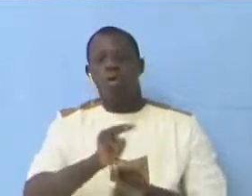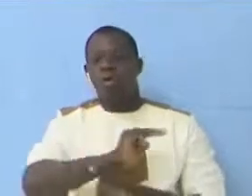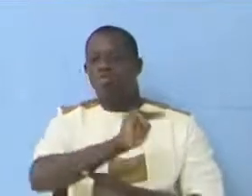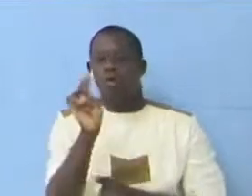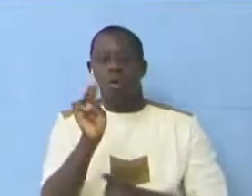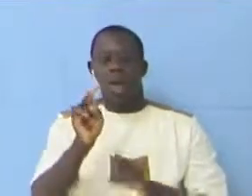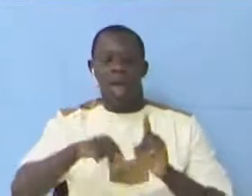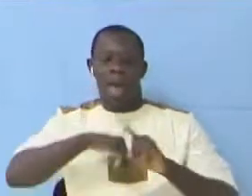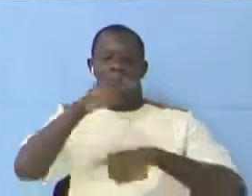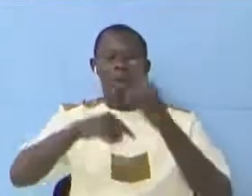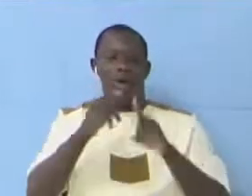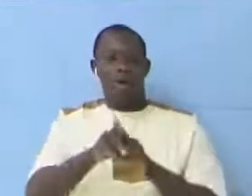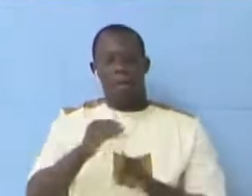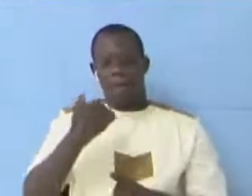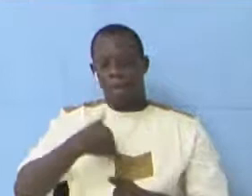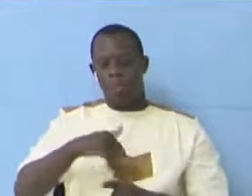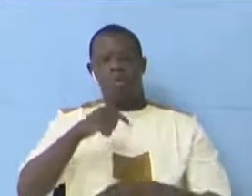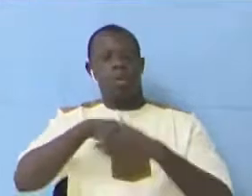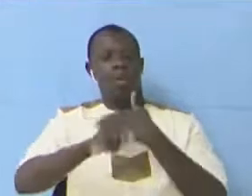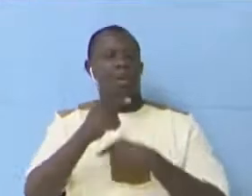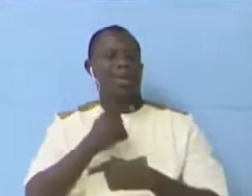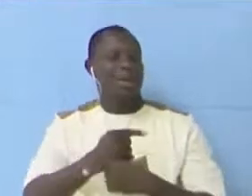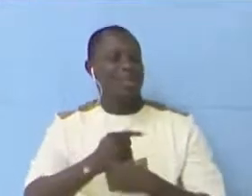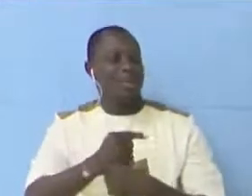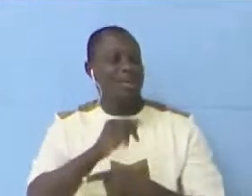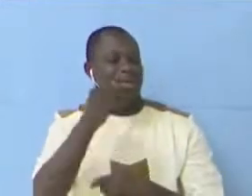the volition of the people of the land.